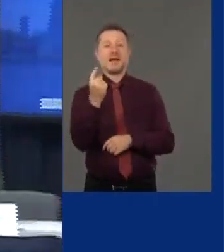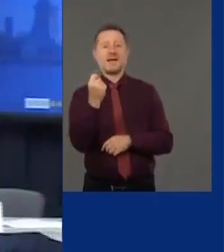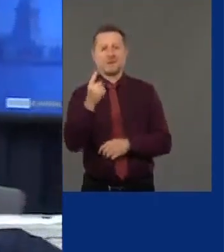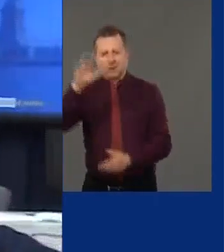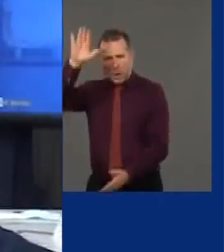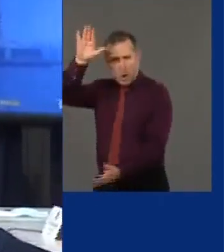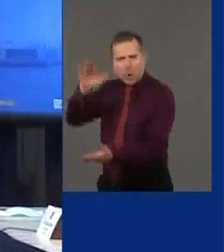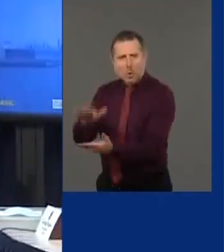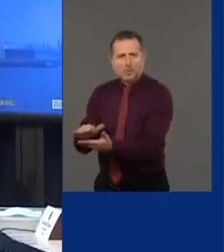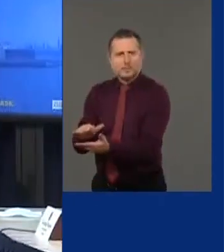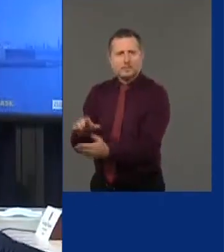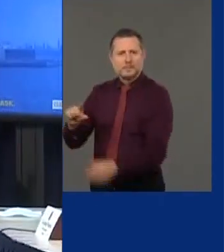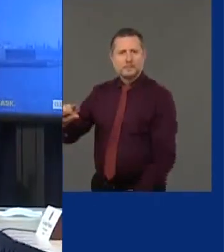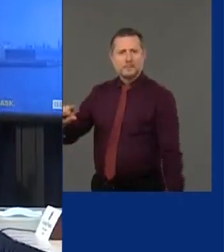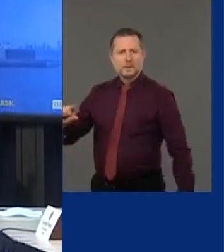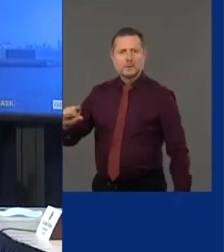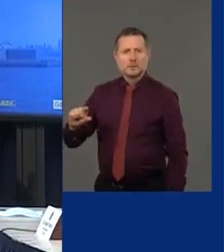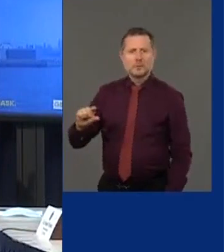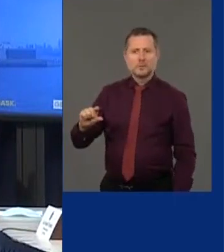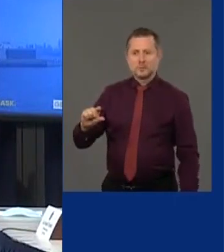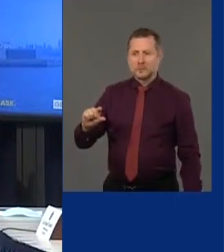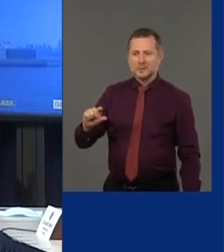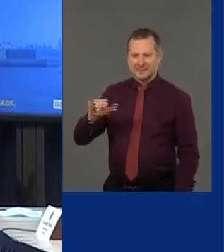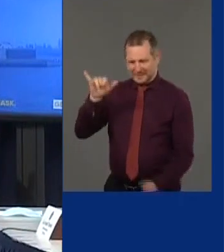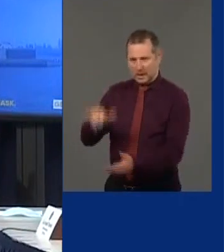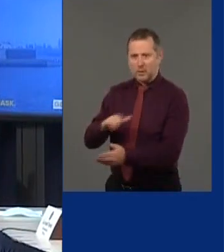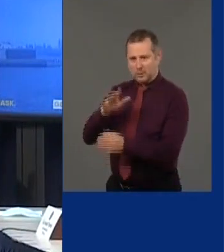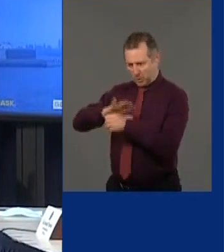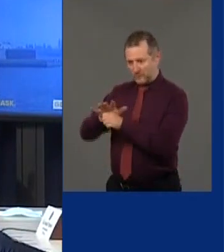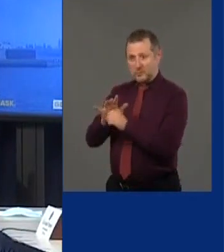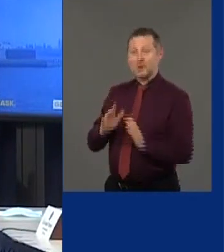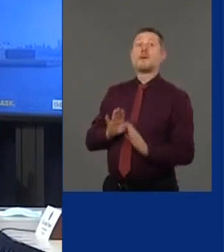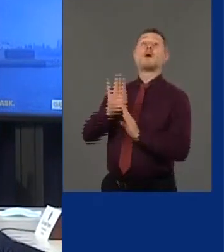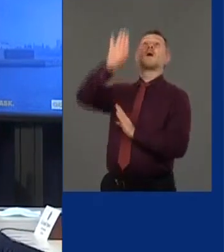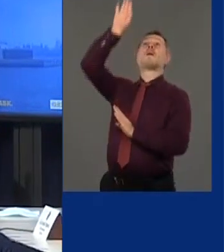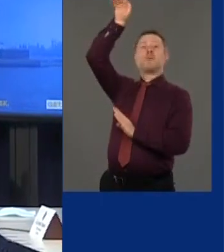This was the trajectory of COVID in our state.